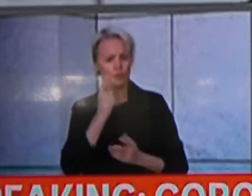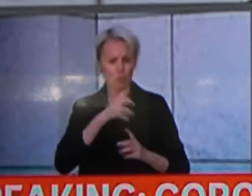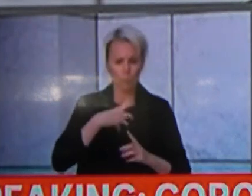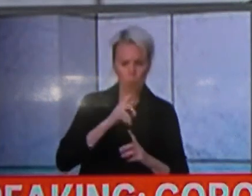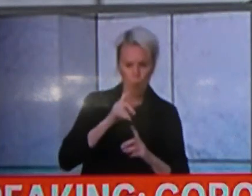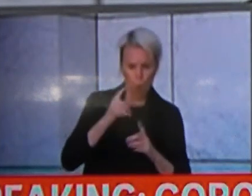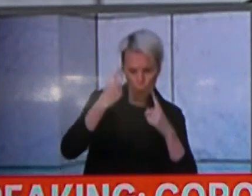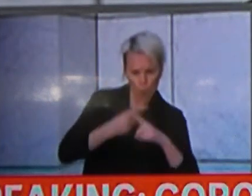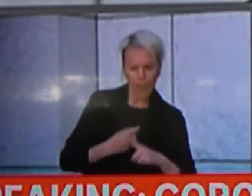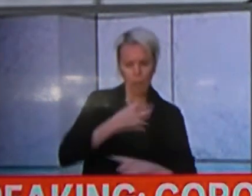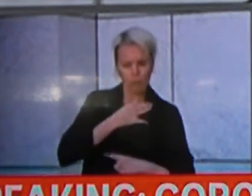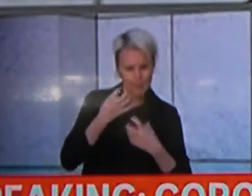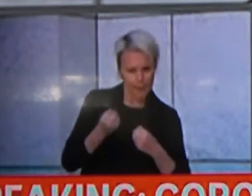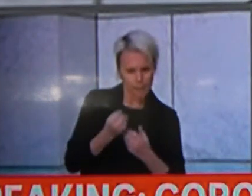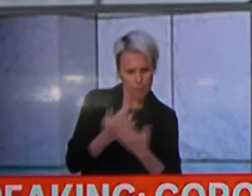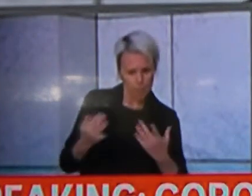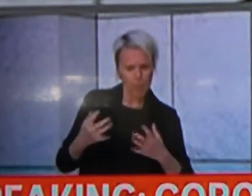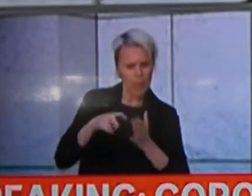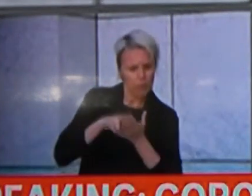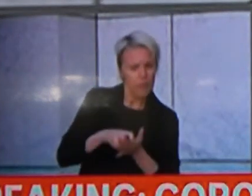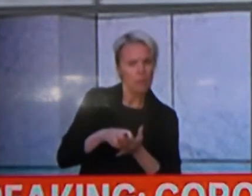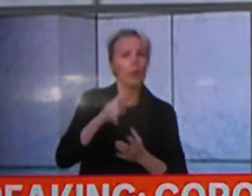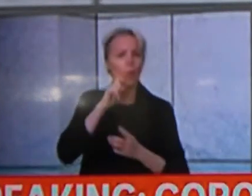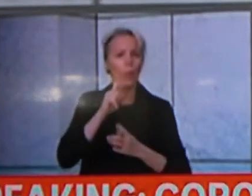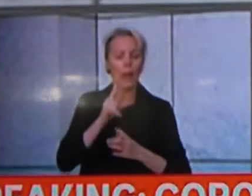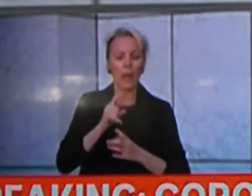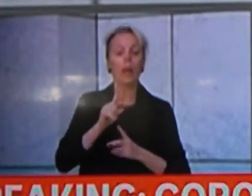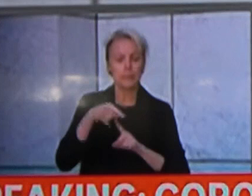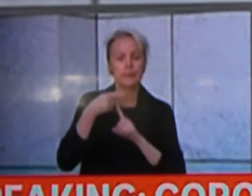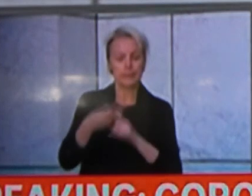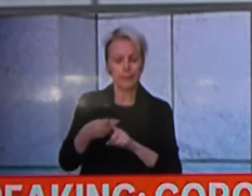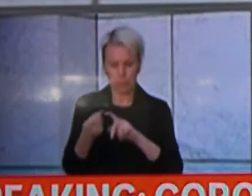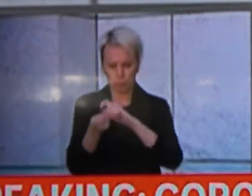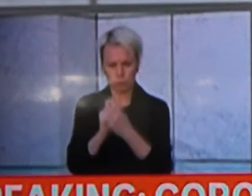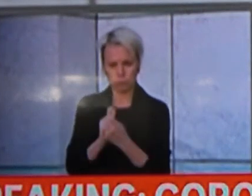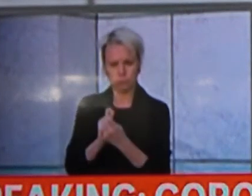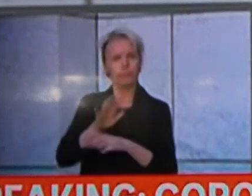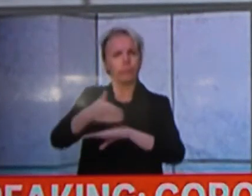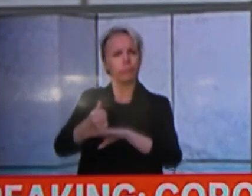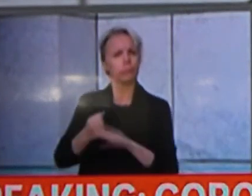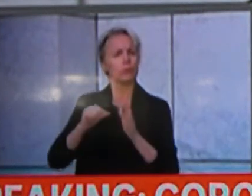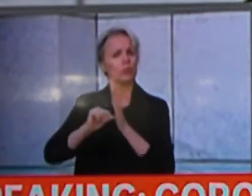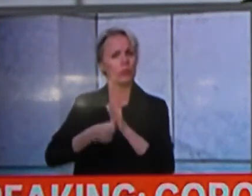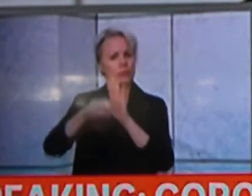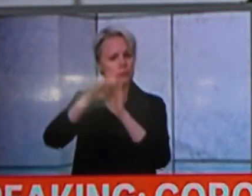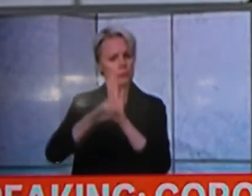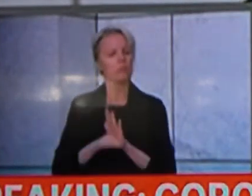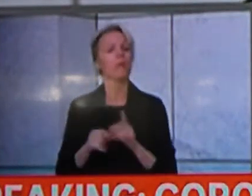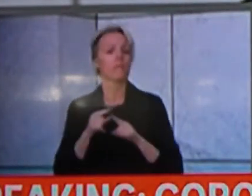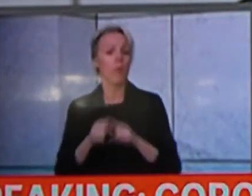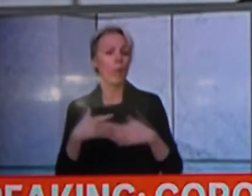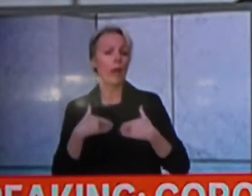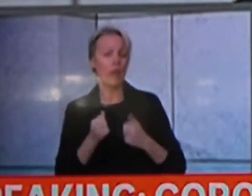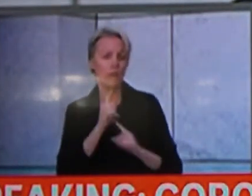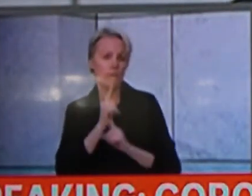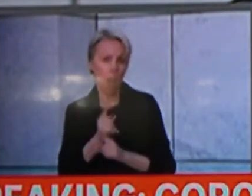targeted responses from states and territories, and that will be done at their instigation based on their health advice, and they will seek to